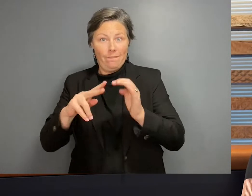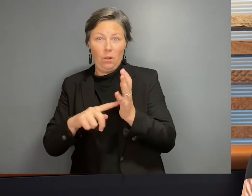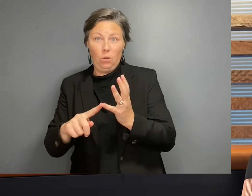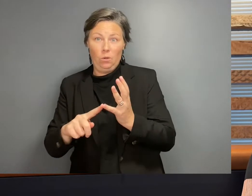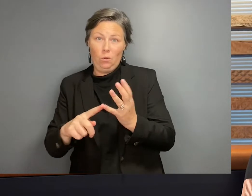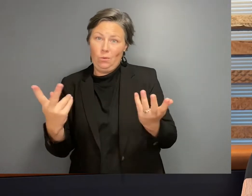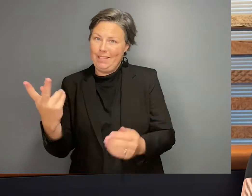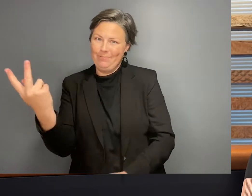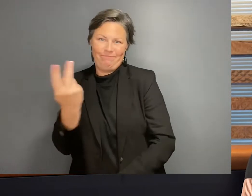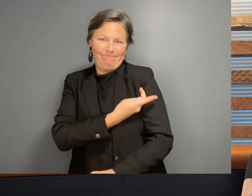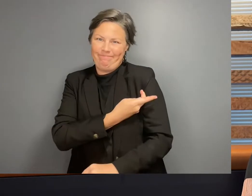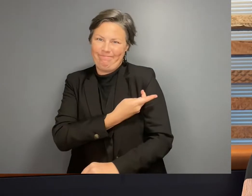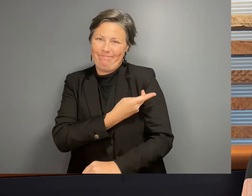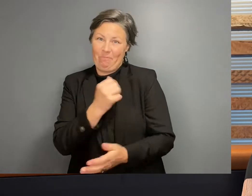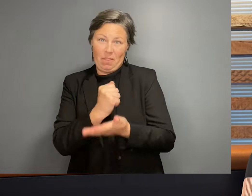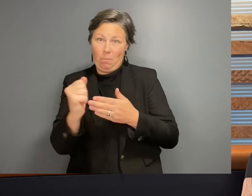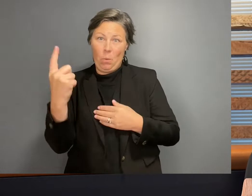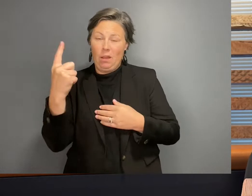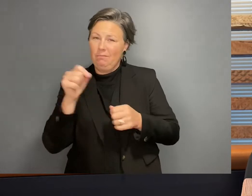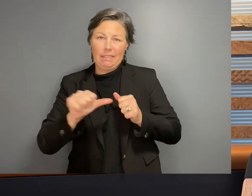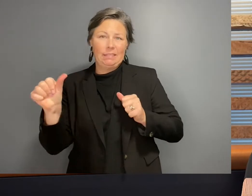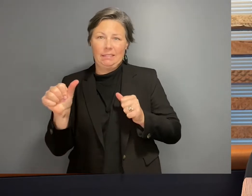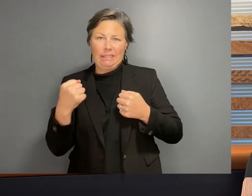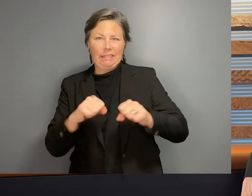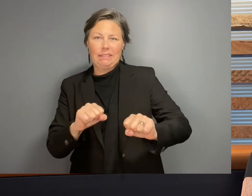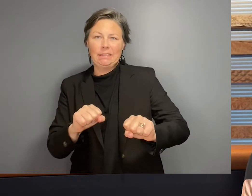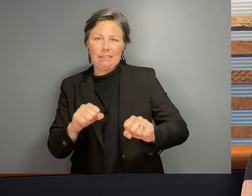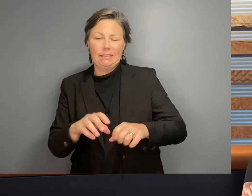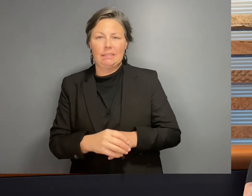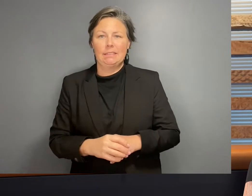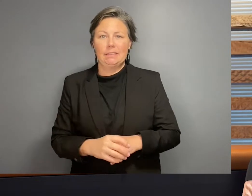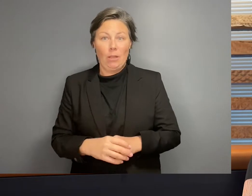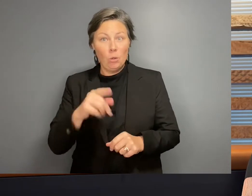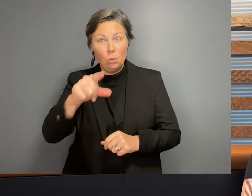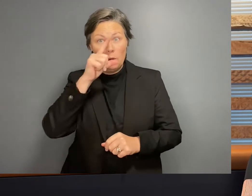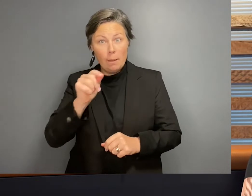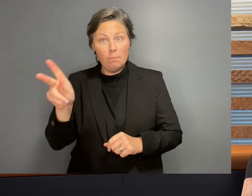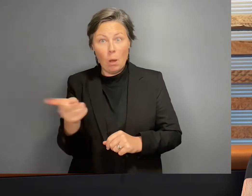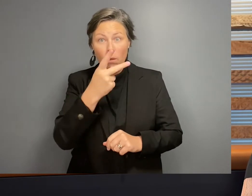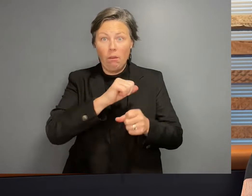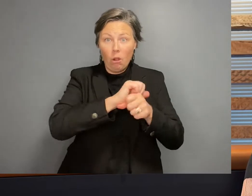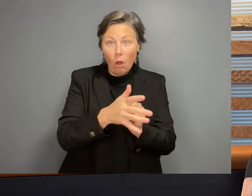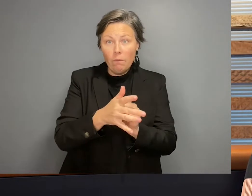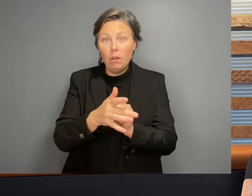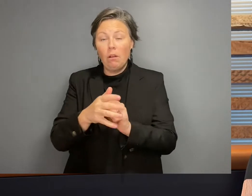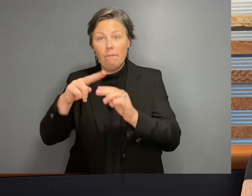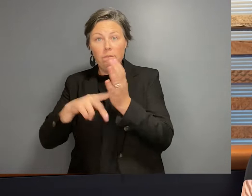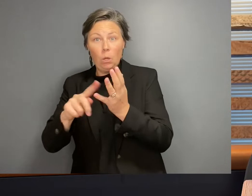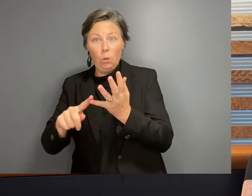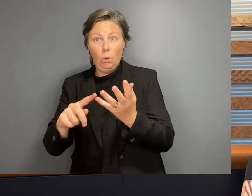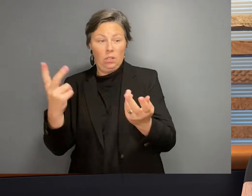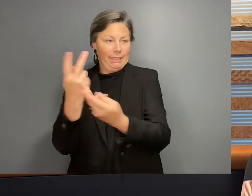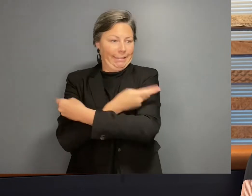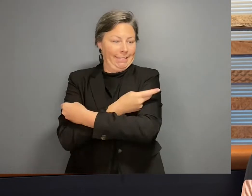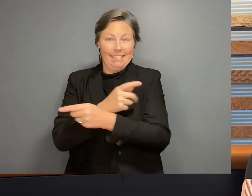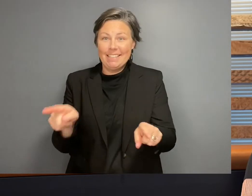best protection and the protection against these diseases. It's okay to get both vaccines at the same time if that's more convenient